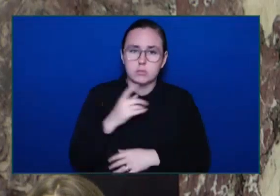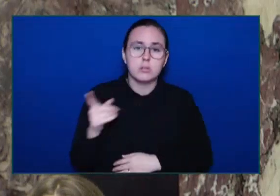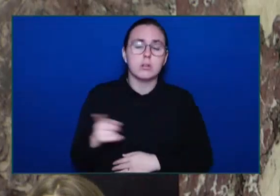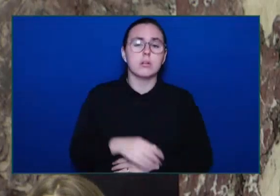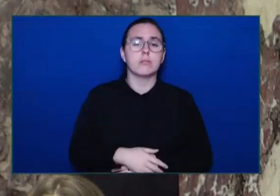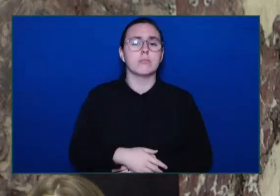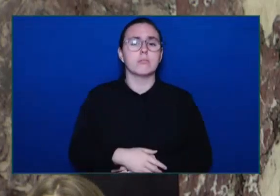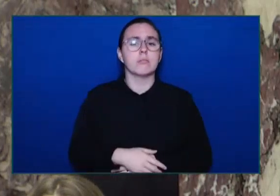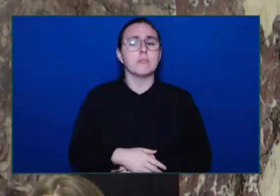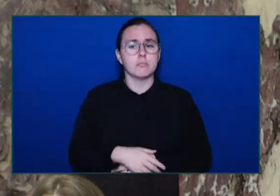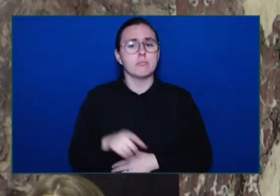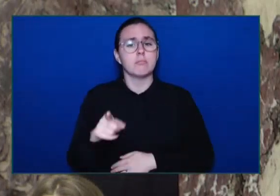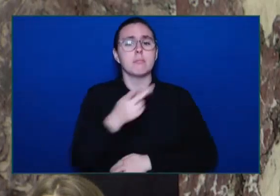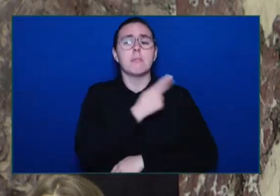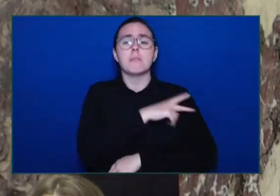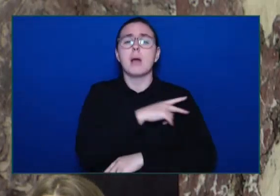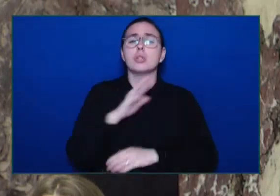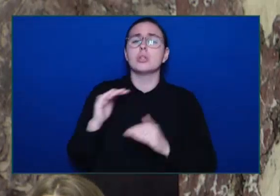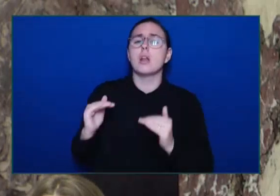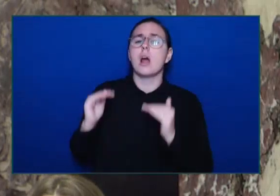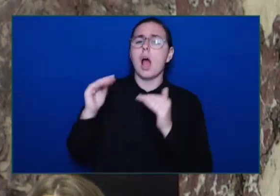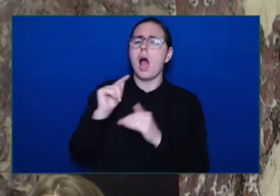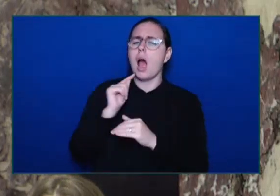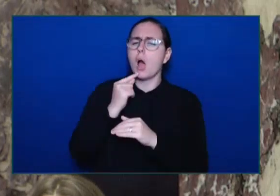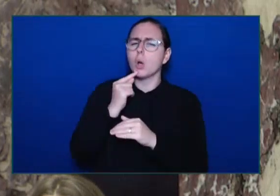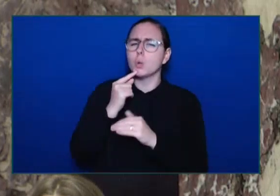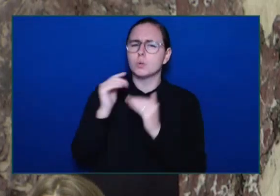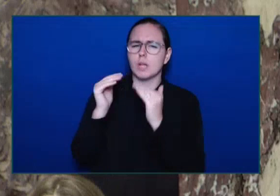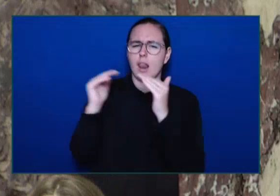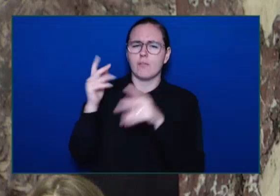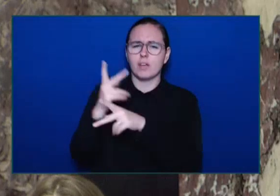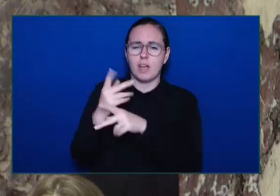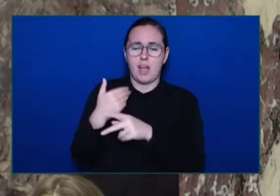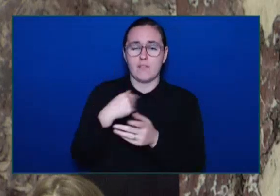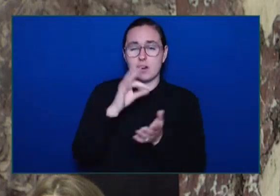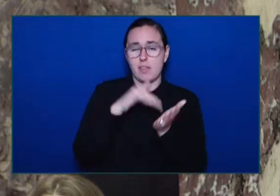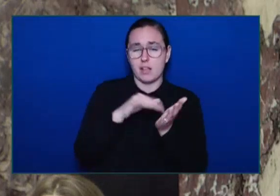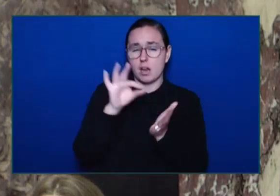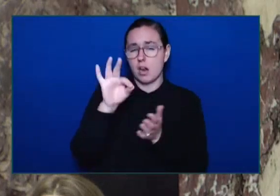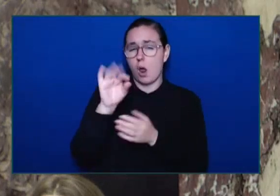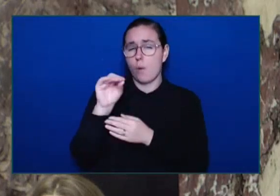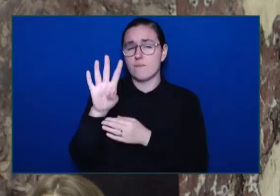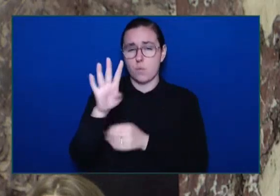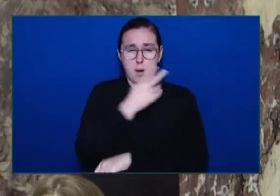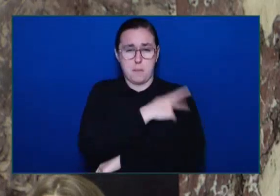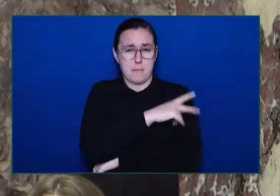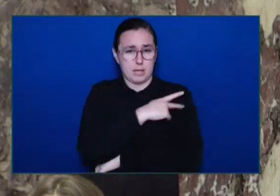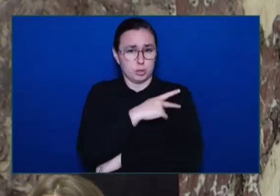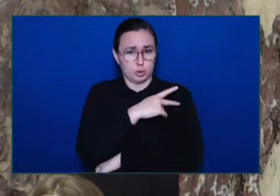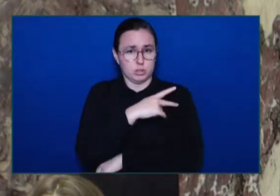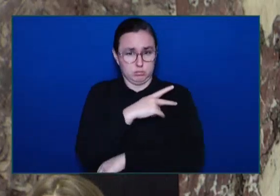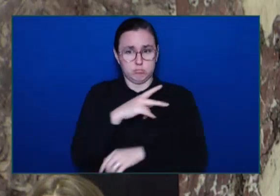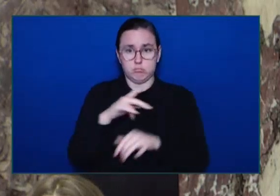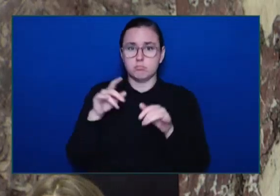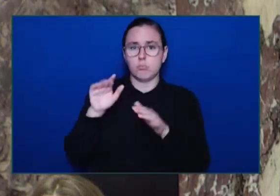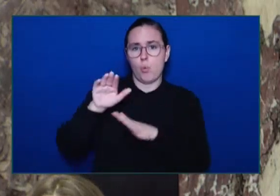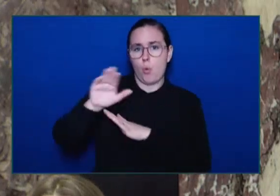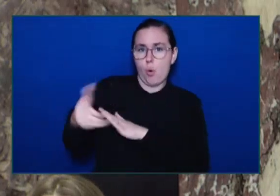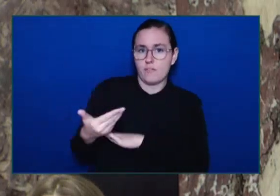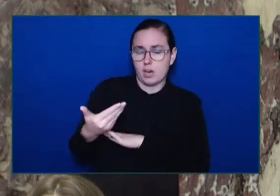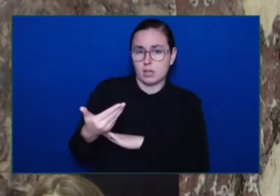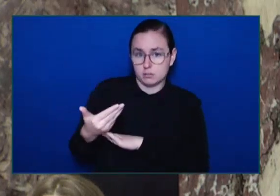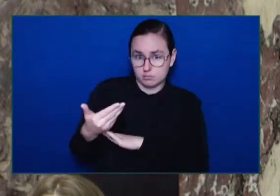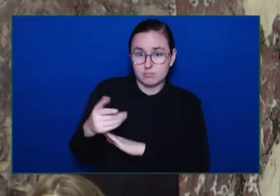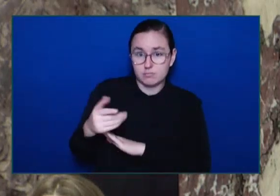9,804 patients, inpatient in our province. And our healthcare professionals and workers are doing exceptional work. With respect